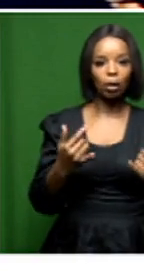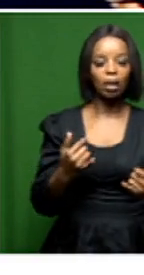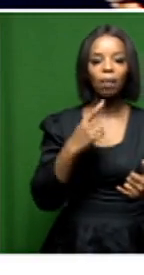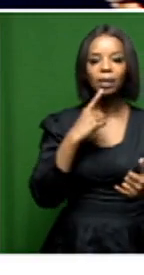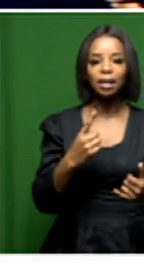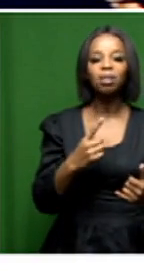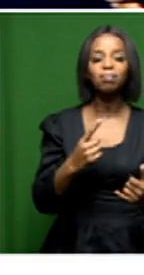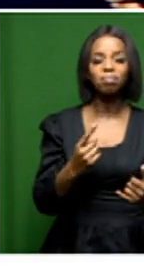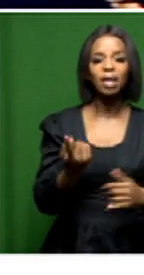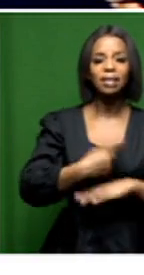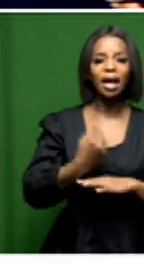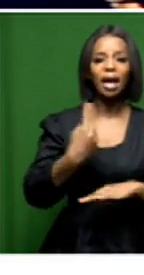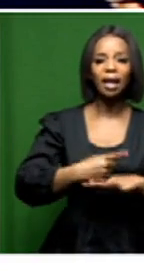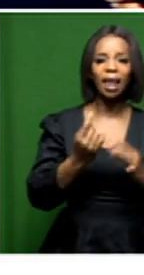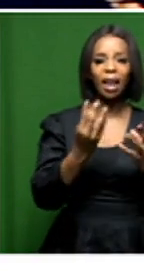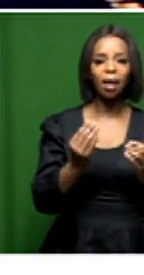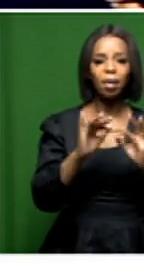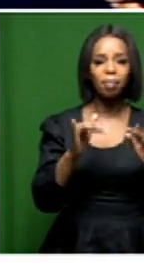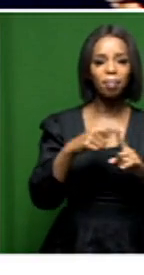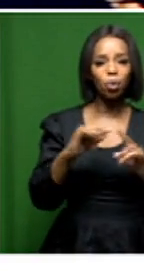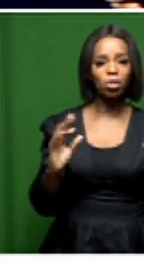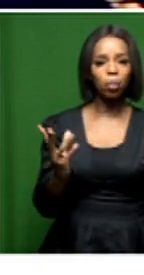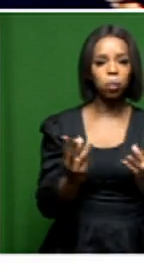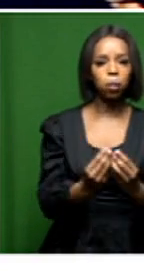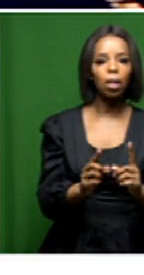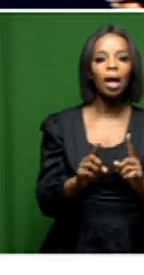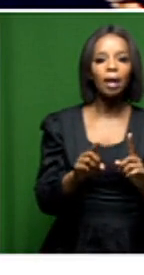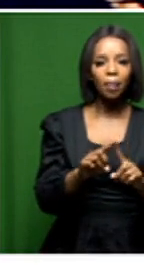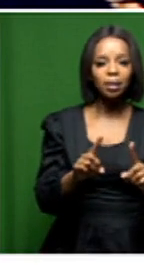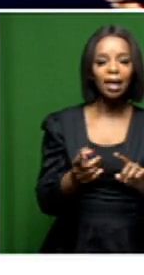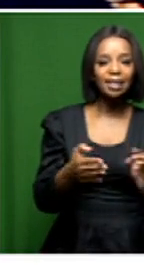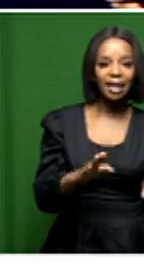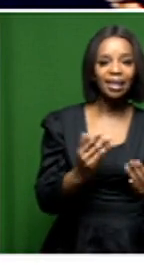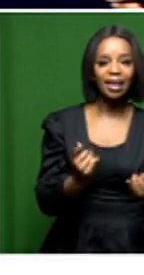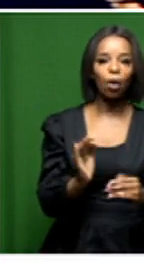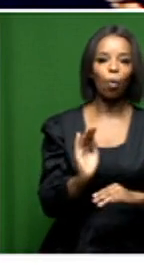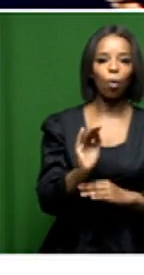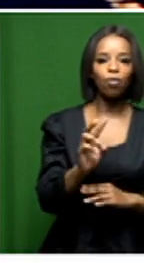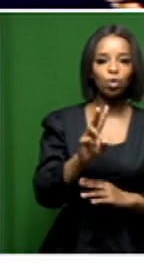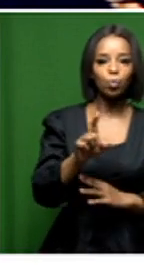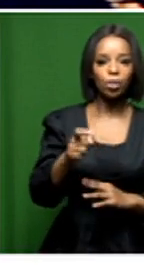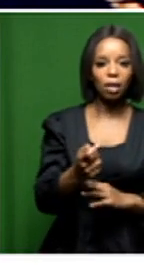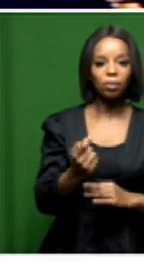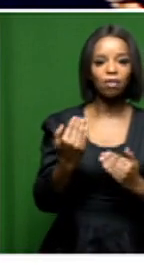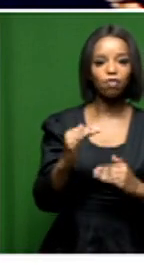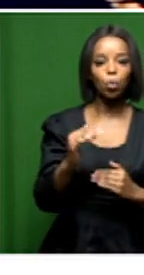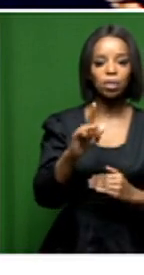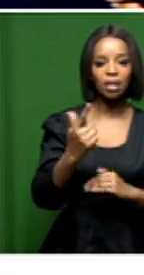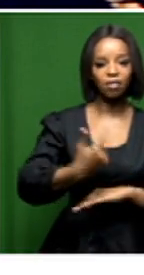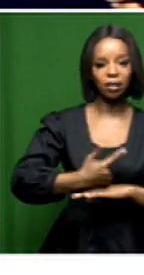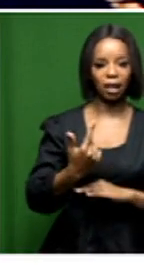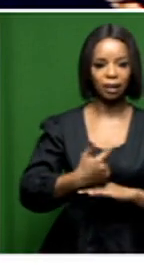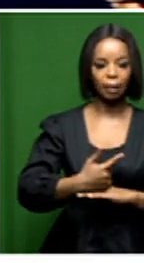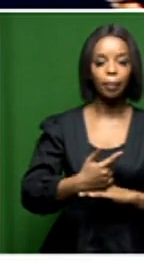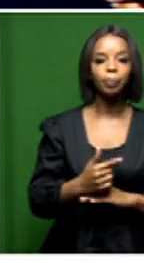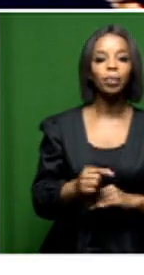new cases and hospitalizations, while daily deaths now exceed 2,000 on the 7-day moving average. As